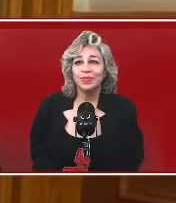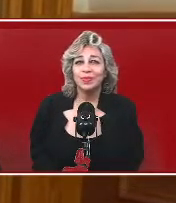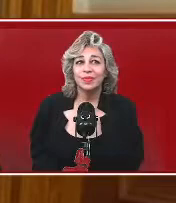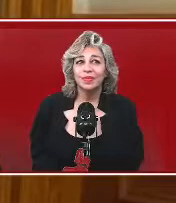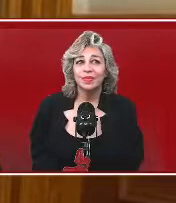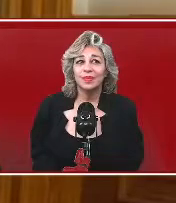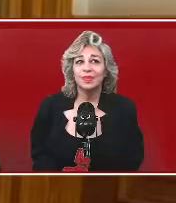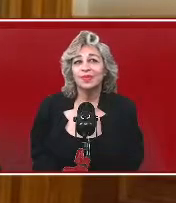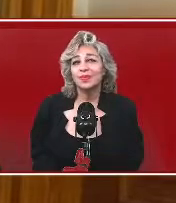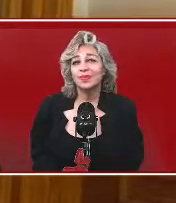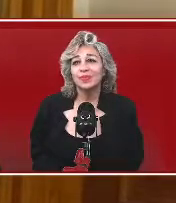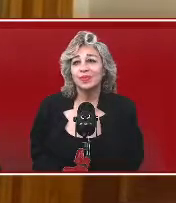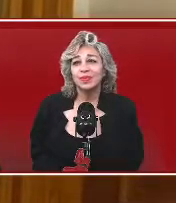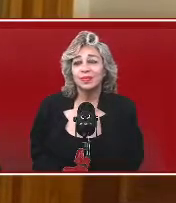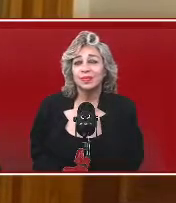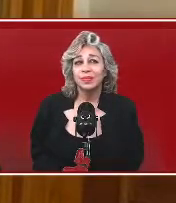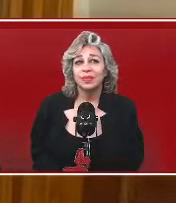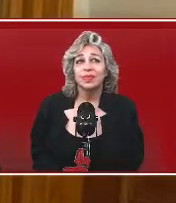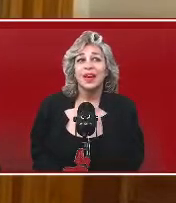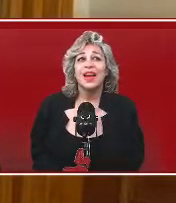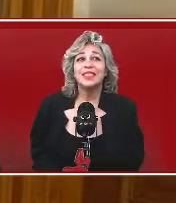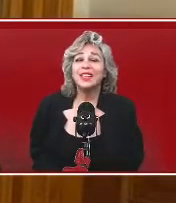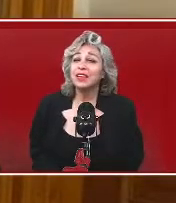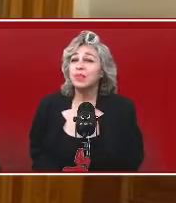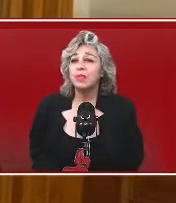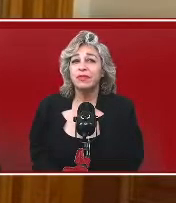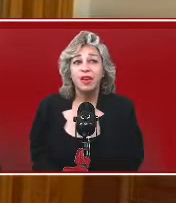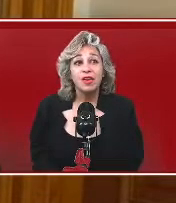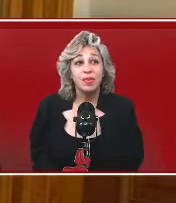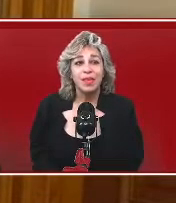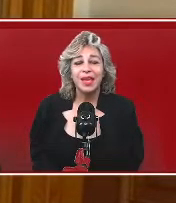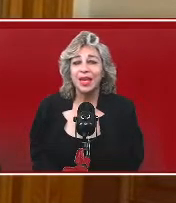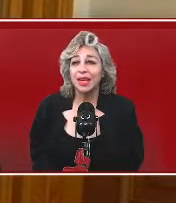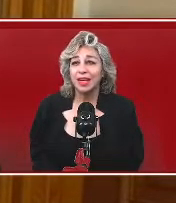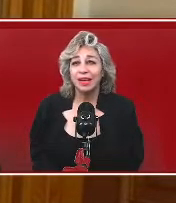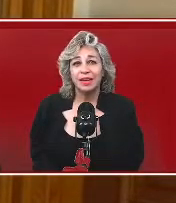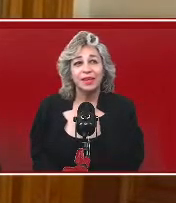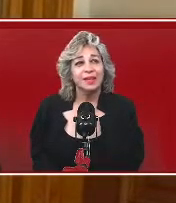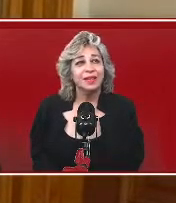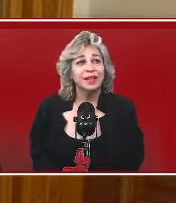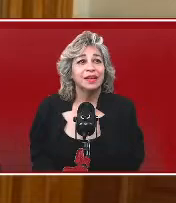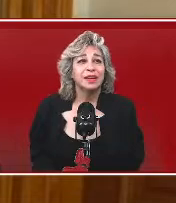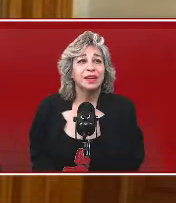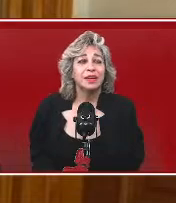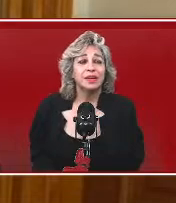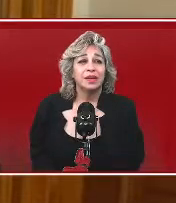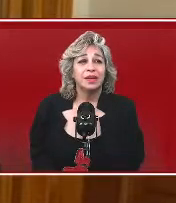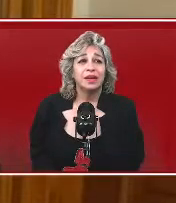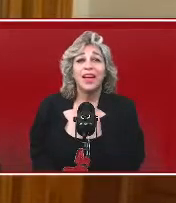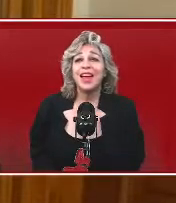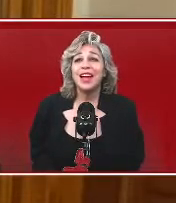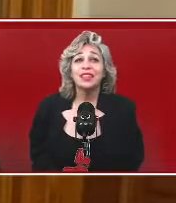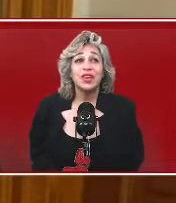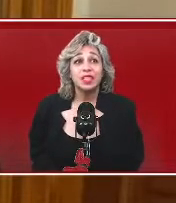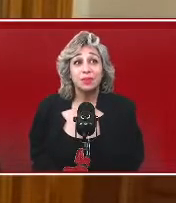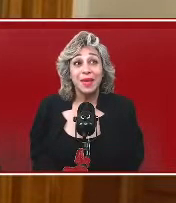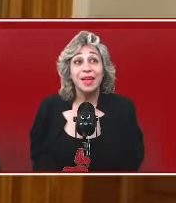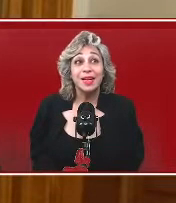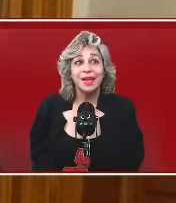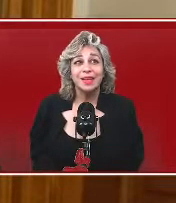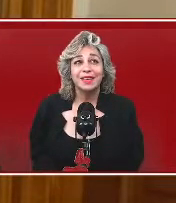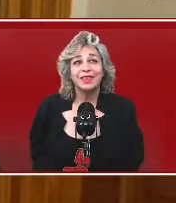Dije desde el principio, bueno, I said from the very beginning, se los transmití and